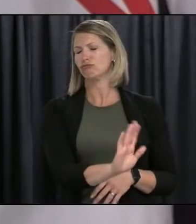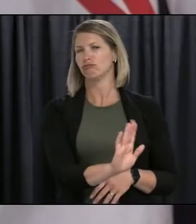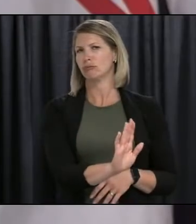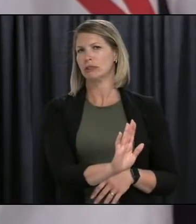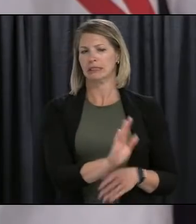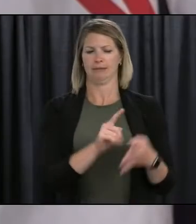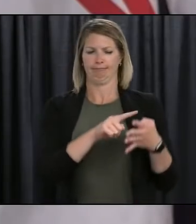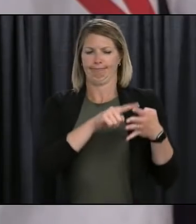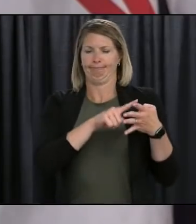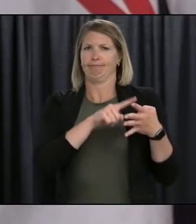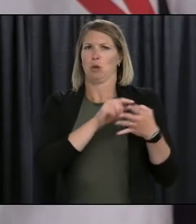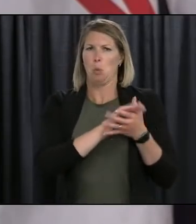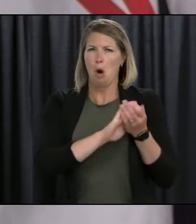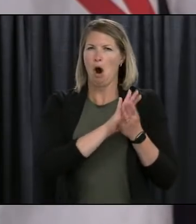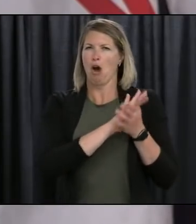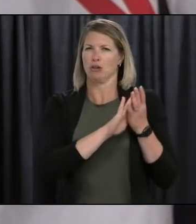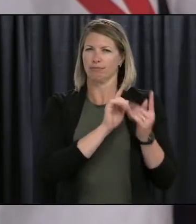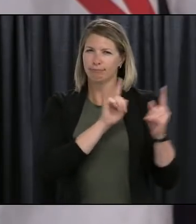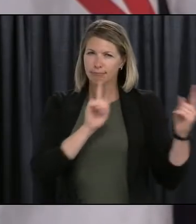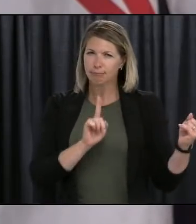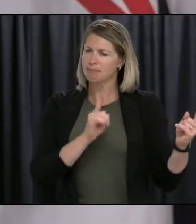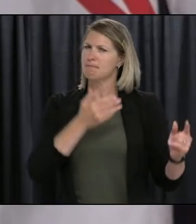best line of defense against COVID-19.